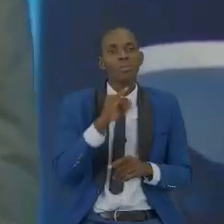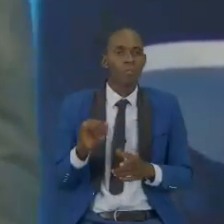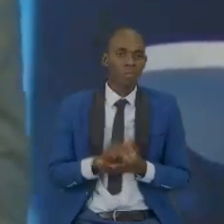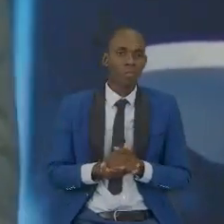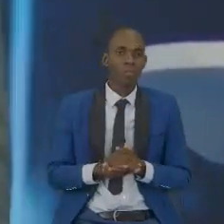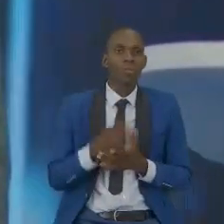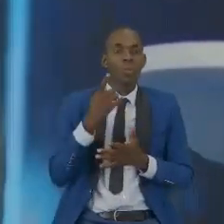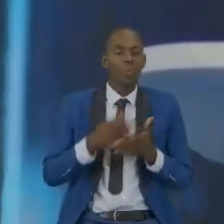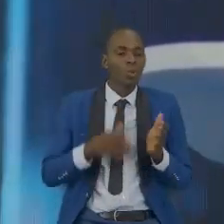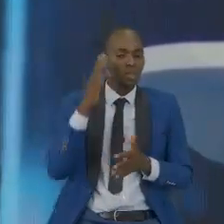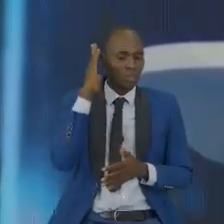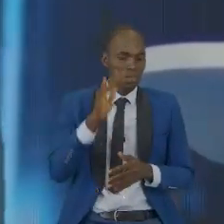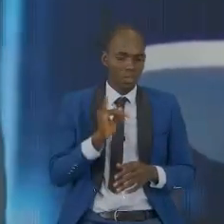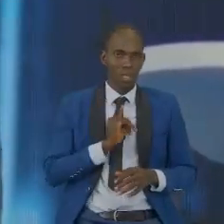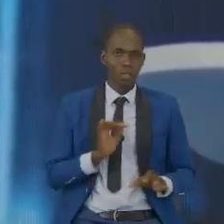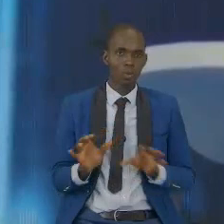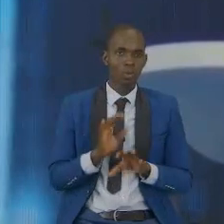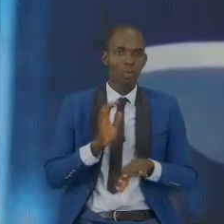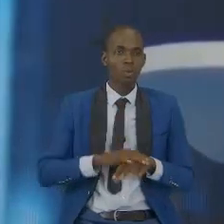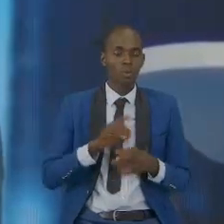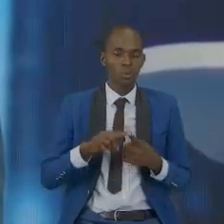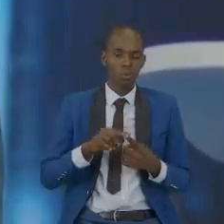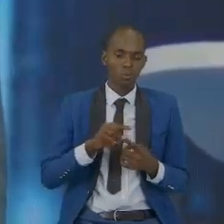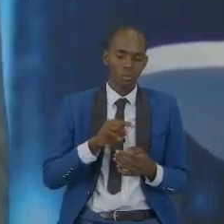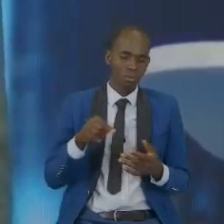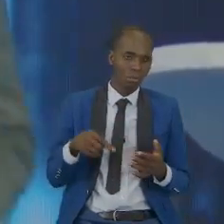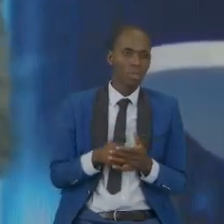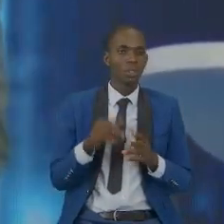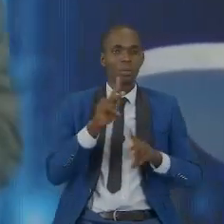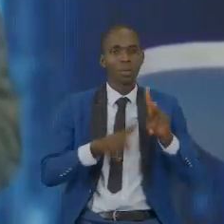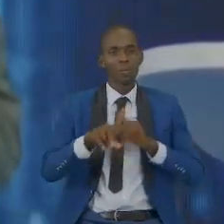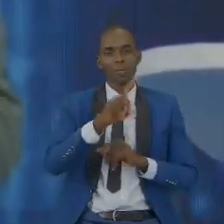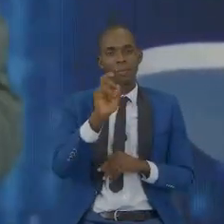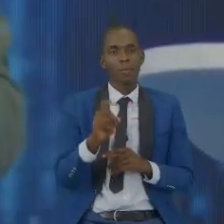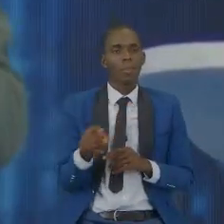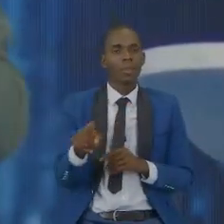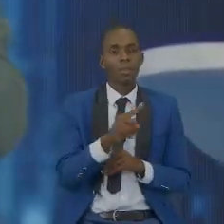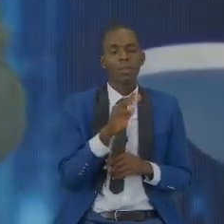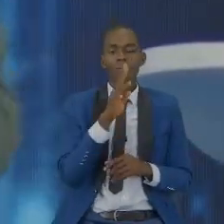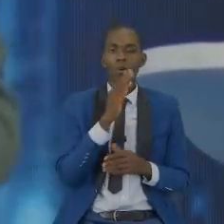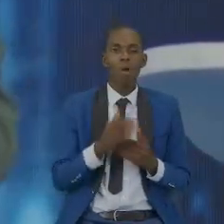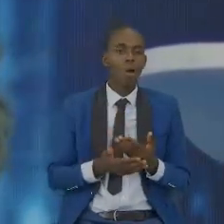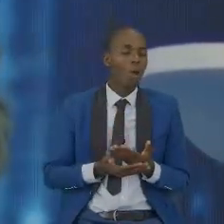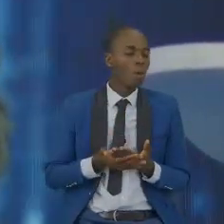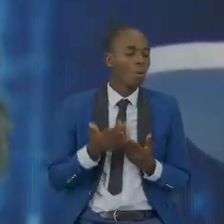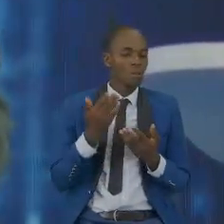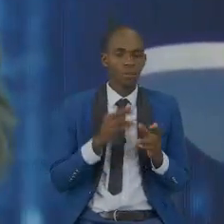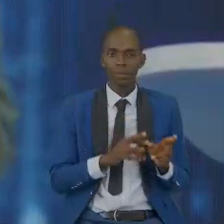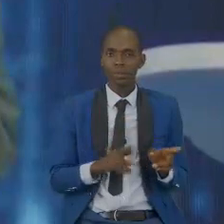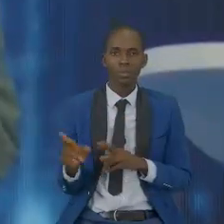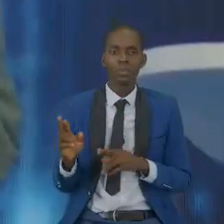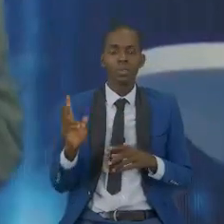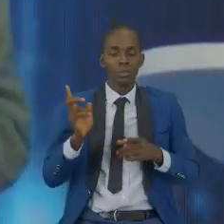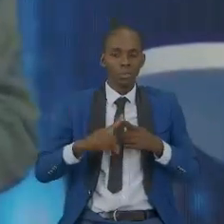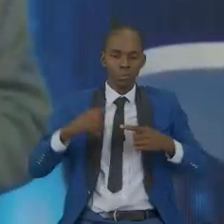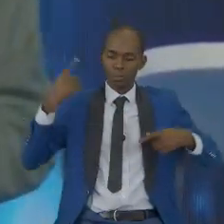shall I do unto these people? They be almost ready to stone